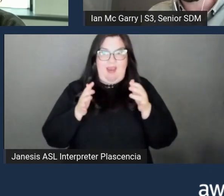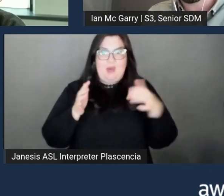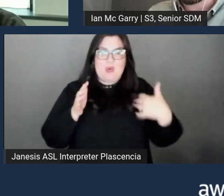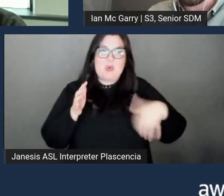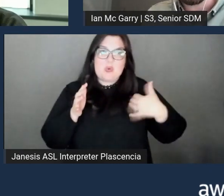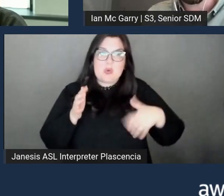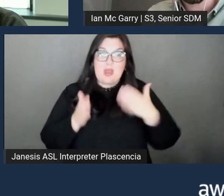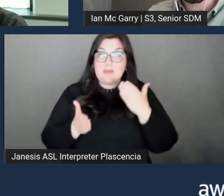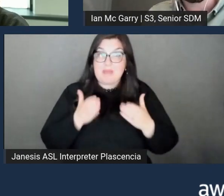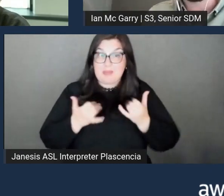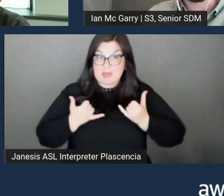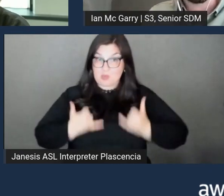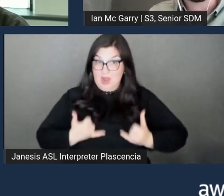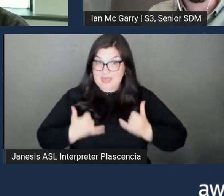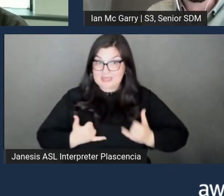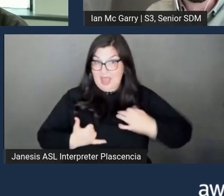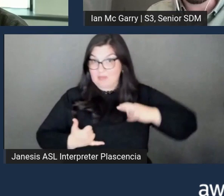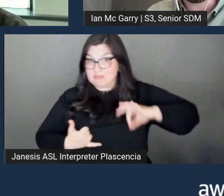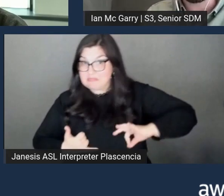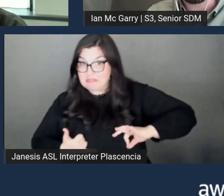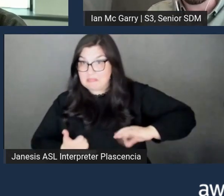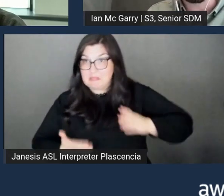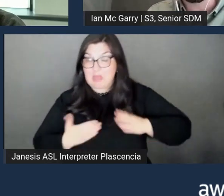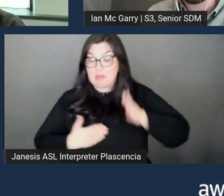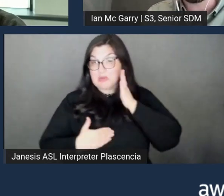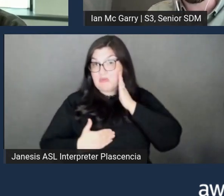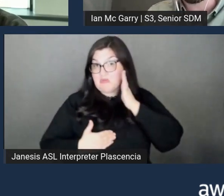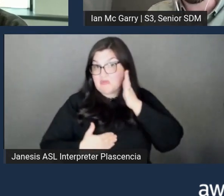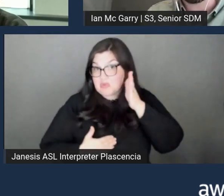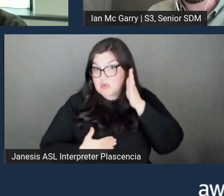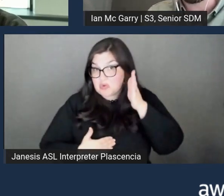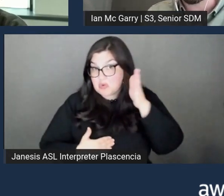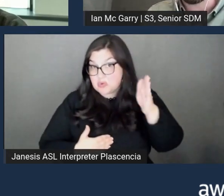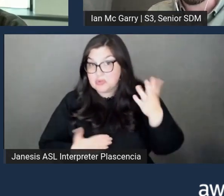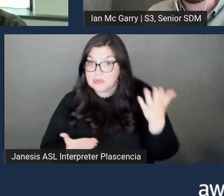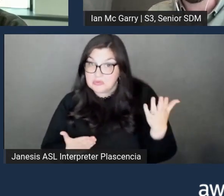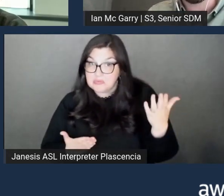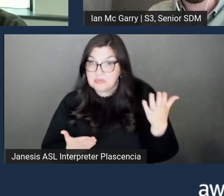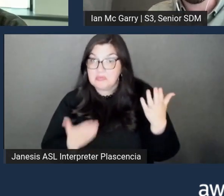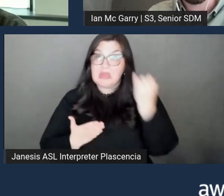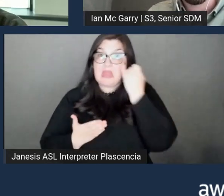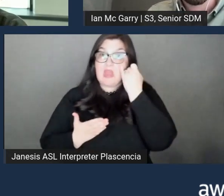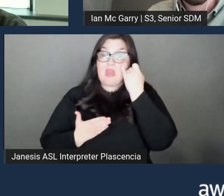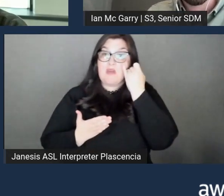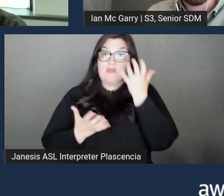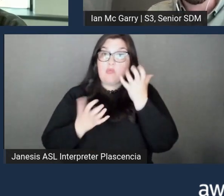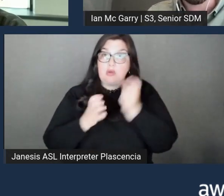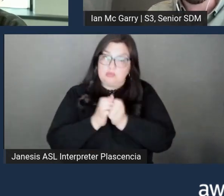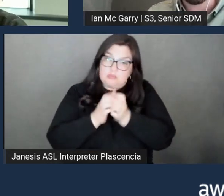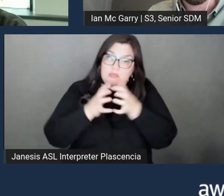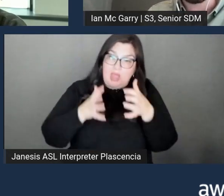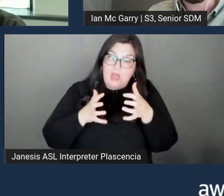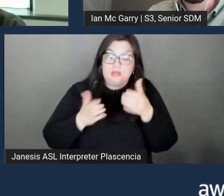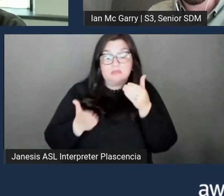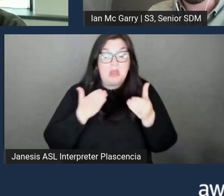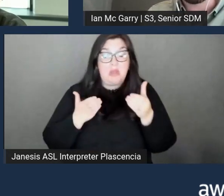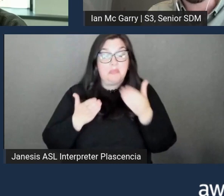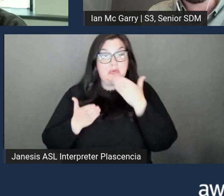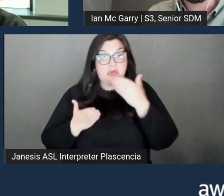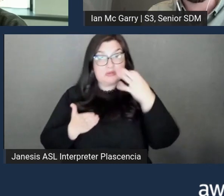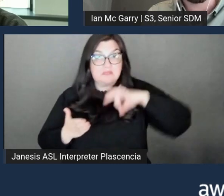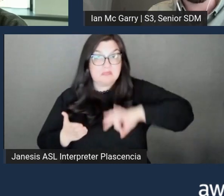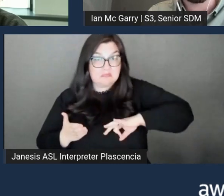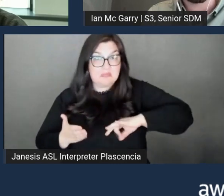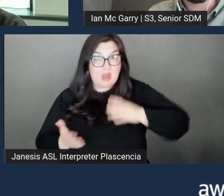for you right now, but it may in the close future if you're looking to expand. So I think that's probably the